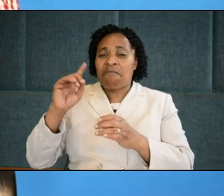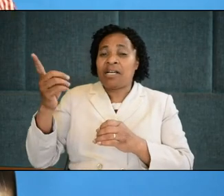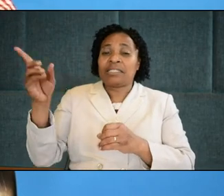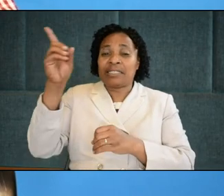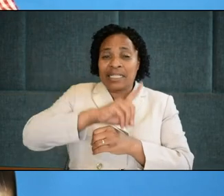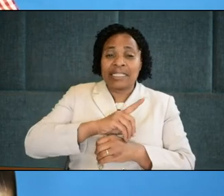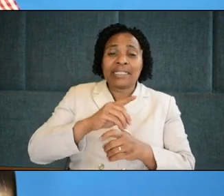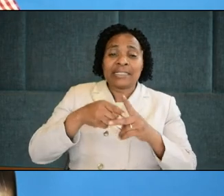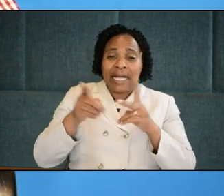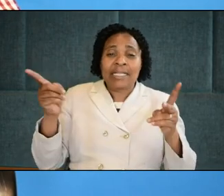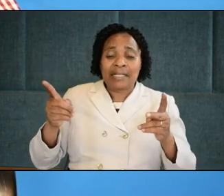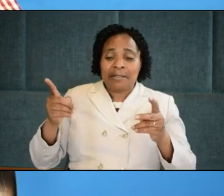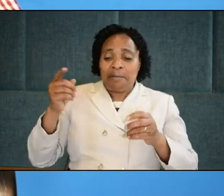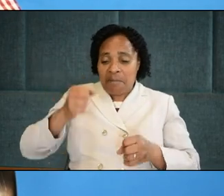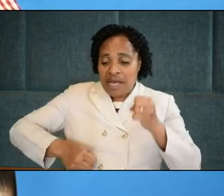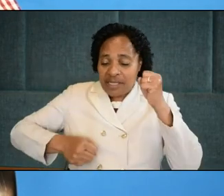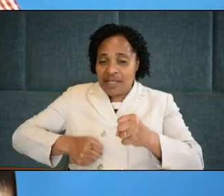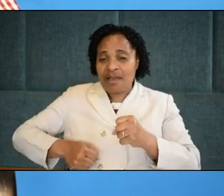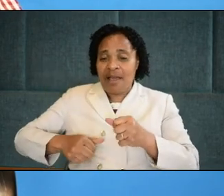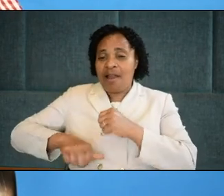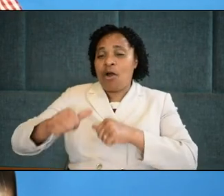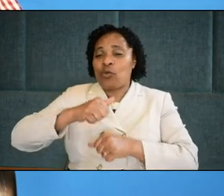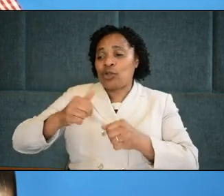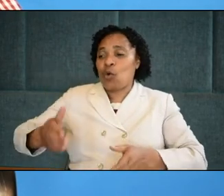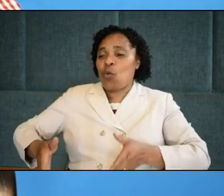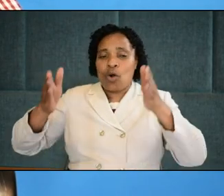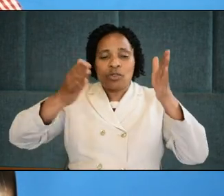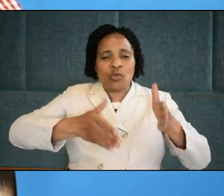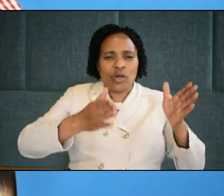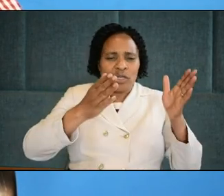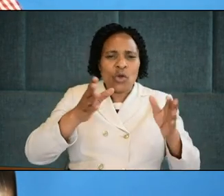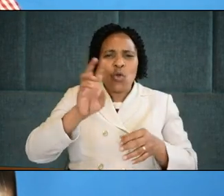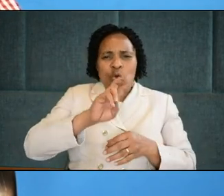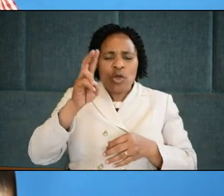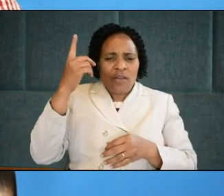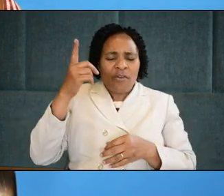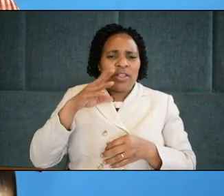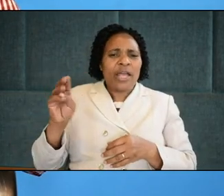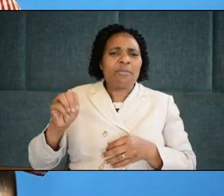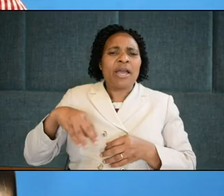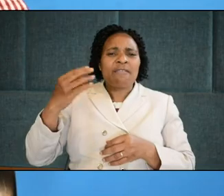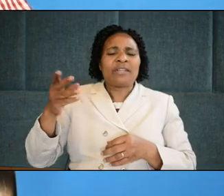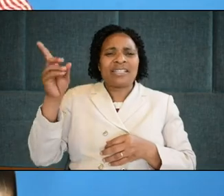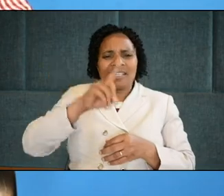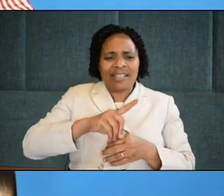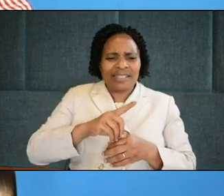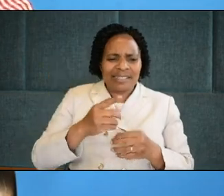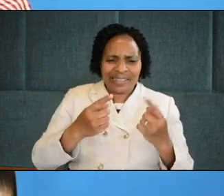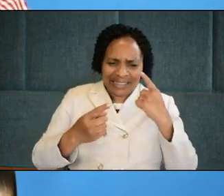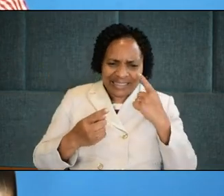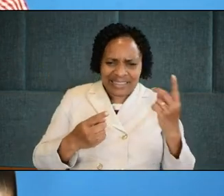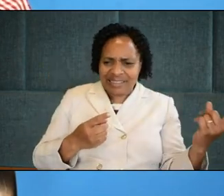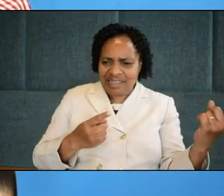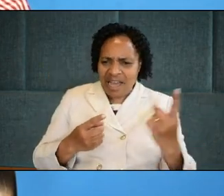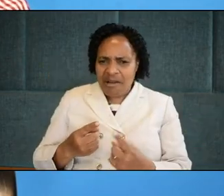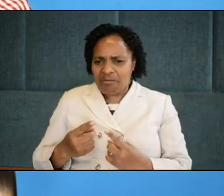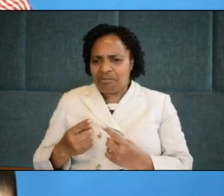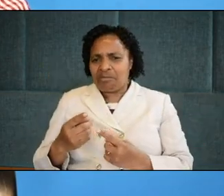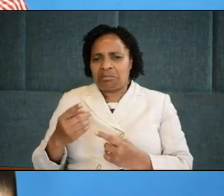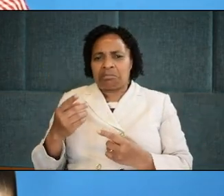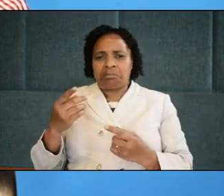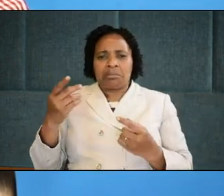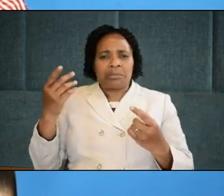they started marching around the walls. Then now they're looking at them every day. And when she sees the Israelites coming, I don't know if the parents